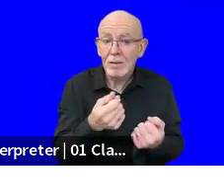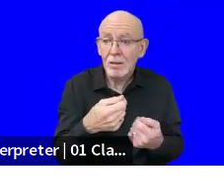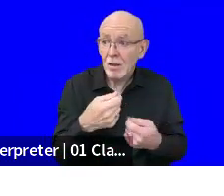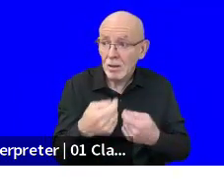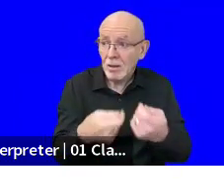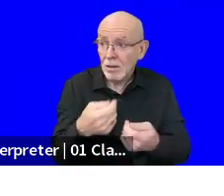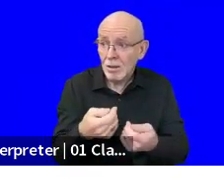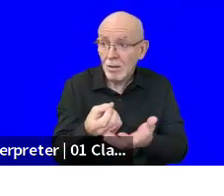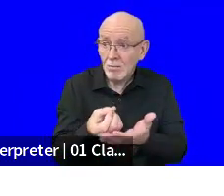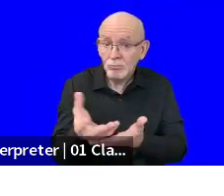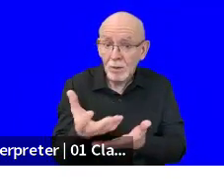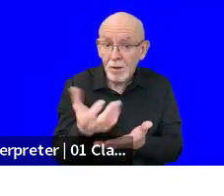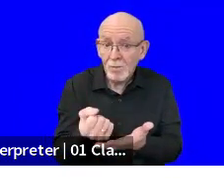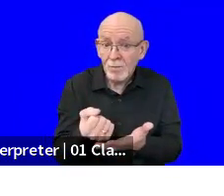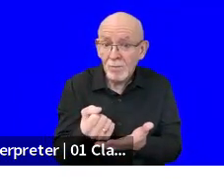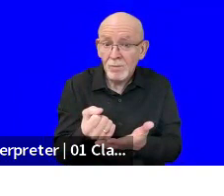and services need to be present.